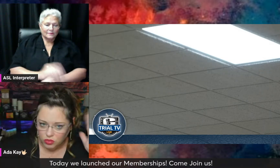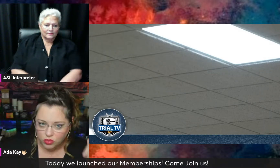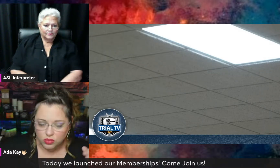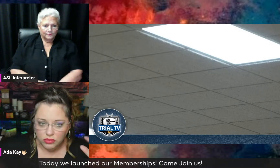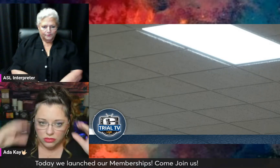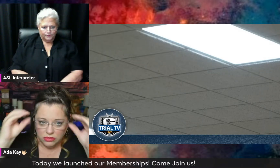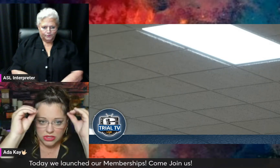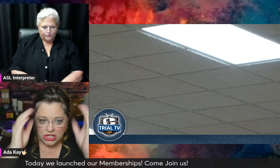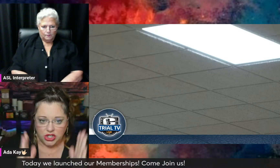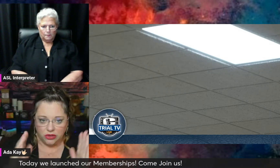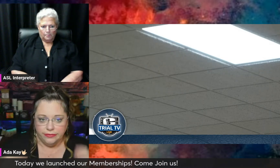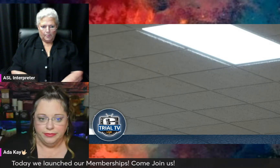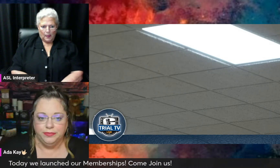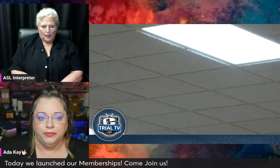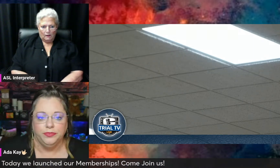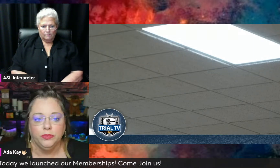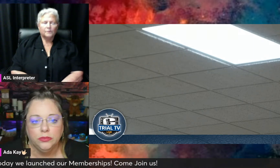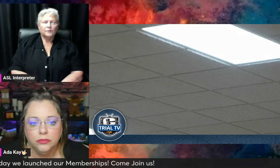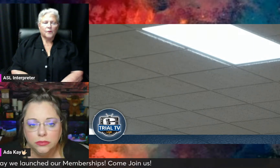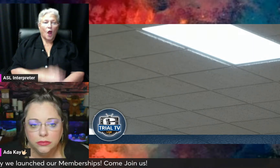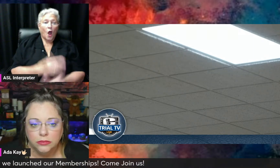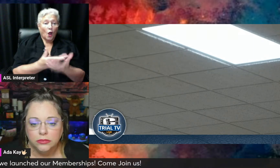teacher.